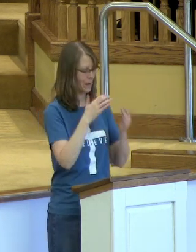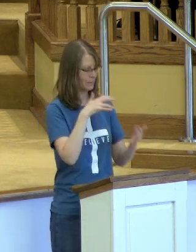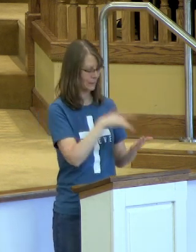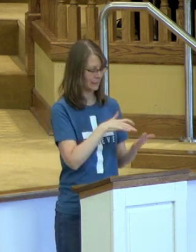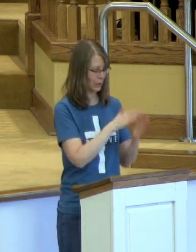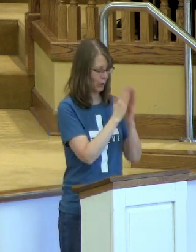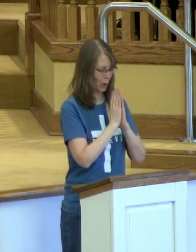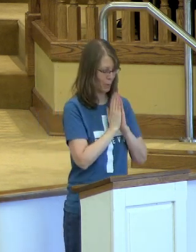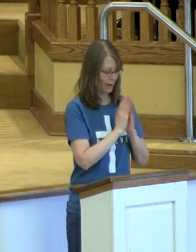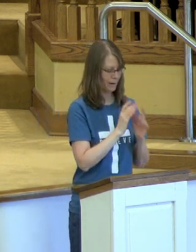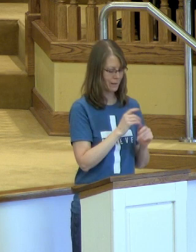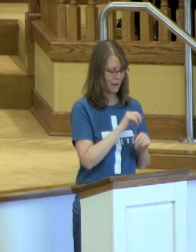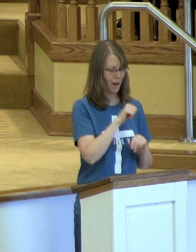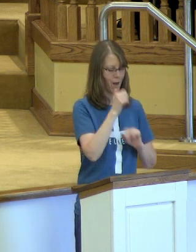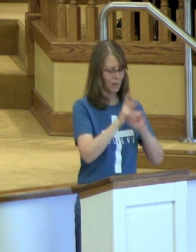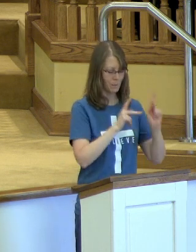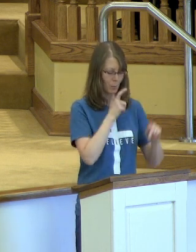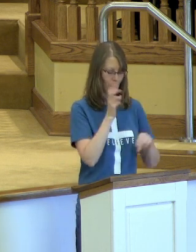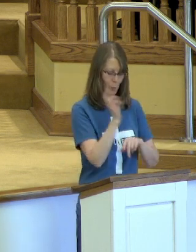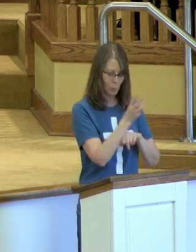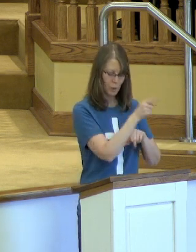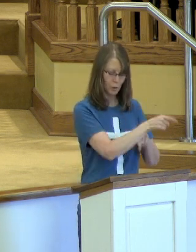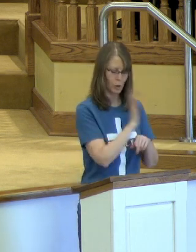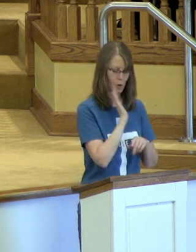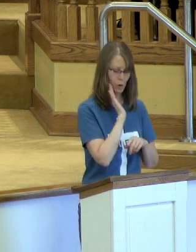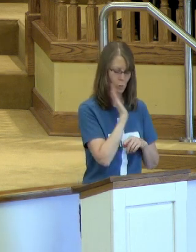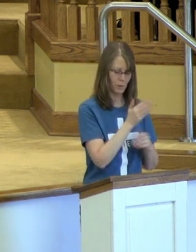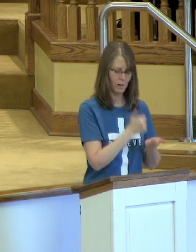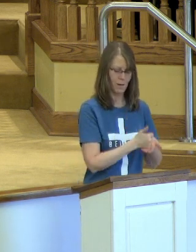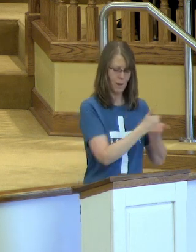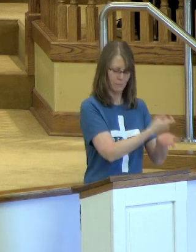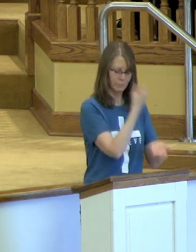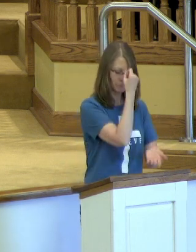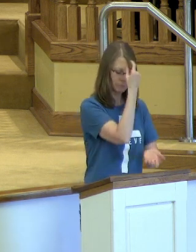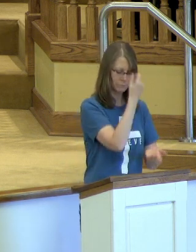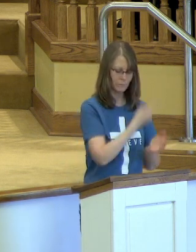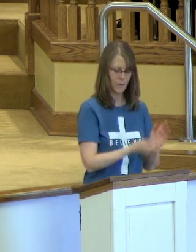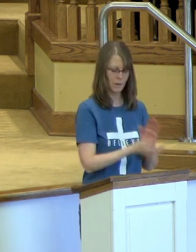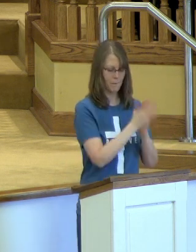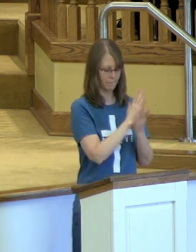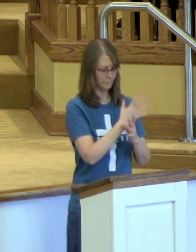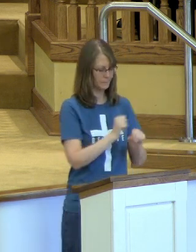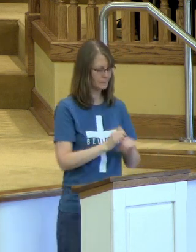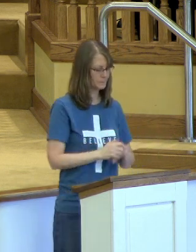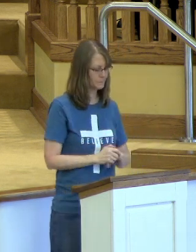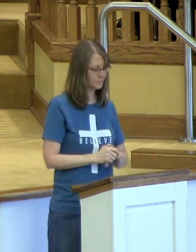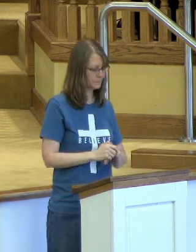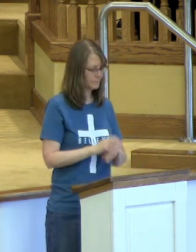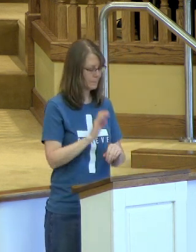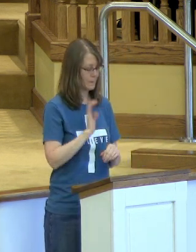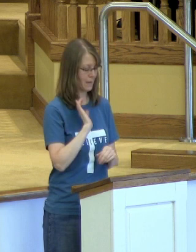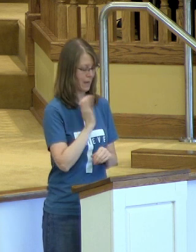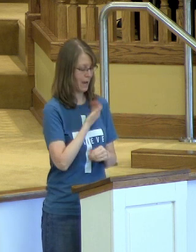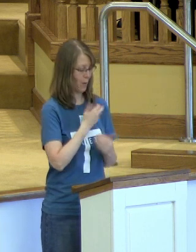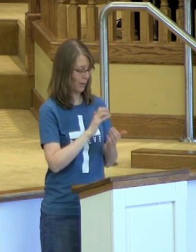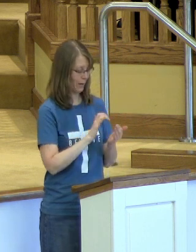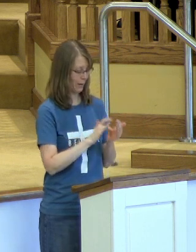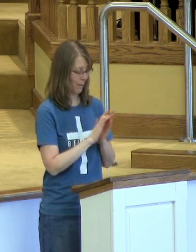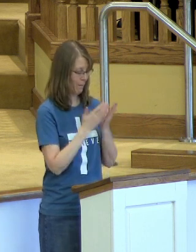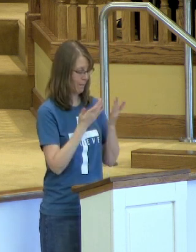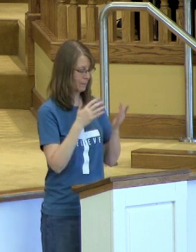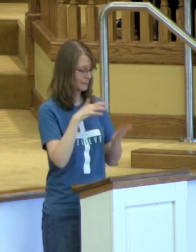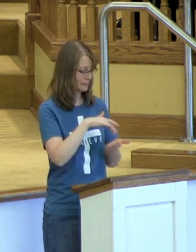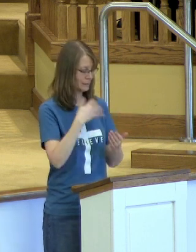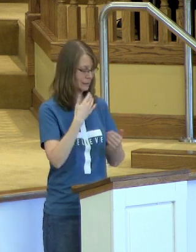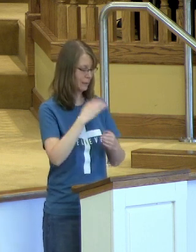Please pray that seeds sown by others and myself will take hold and bring forth new life in Christ. Bible study. At our Bible study, we finally finished